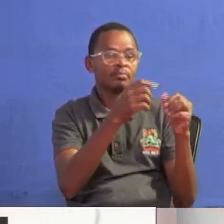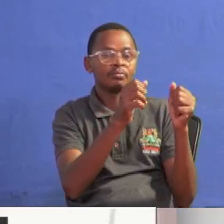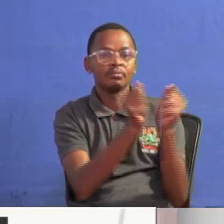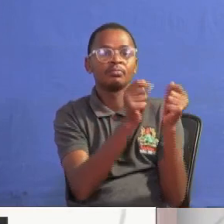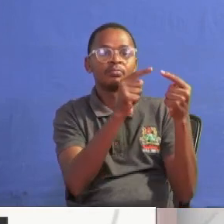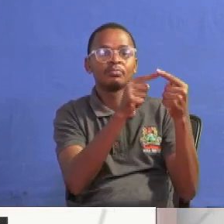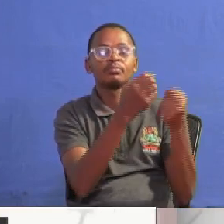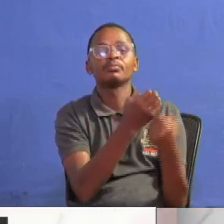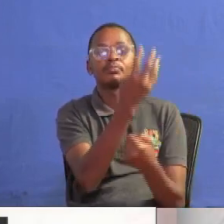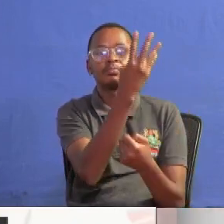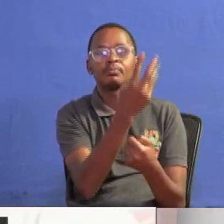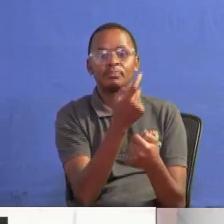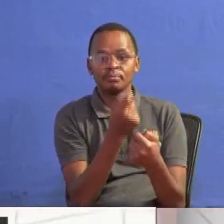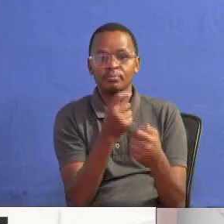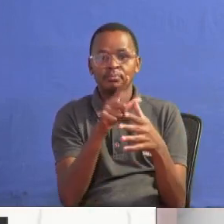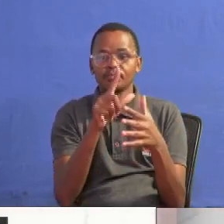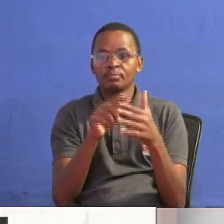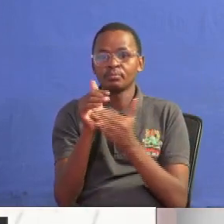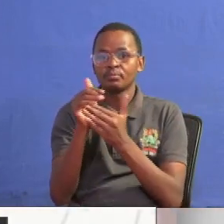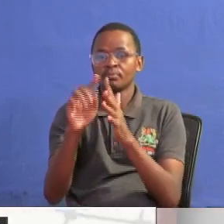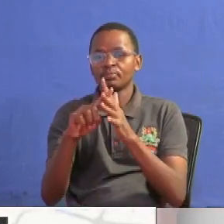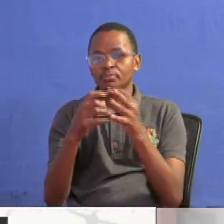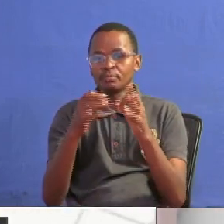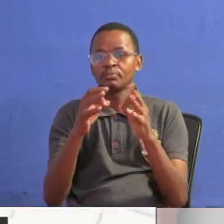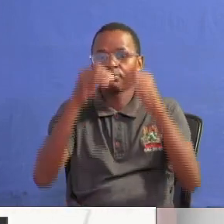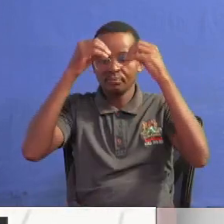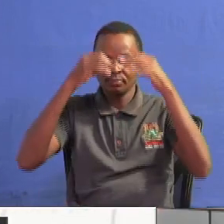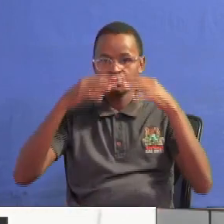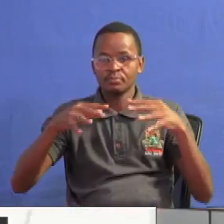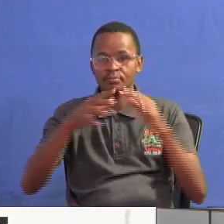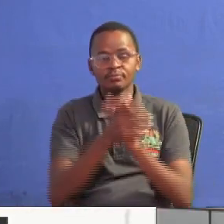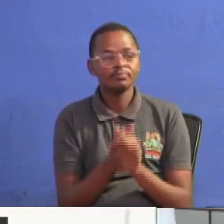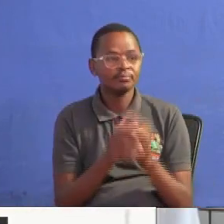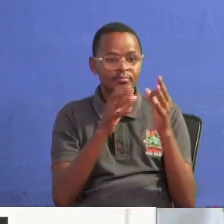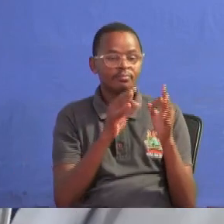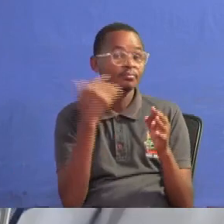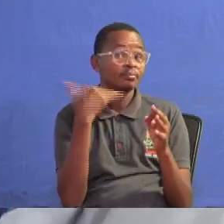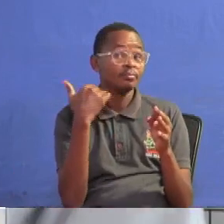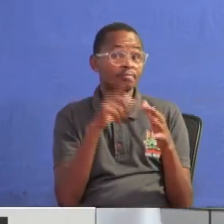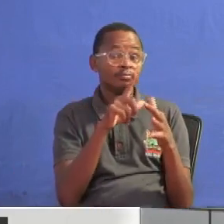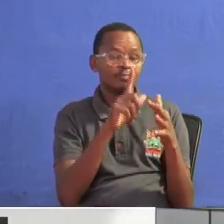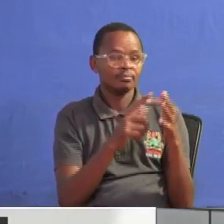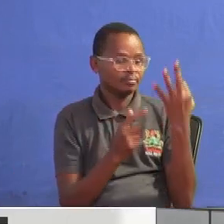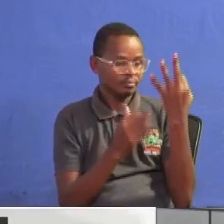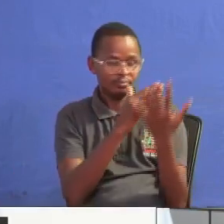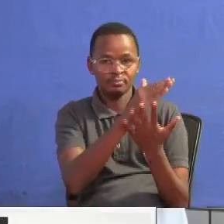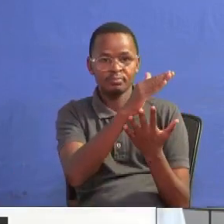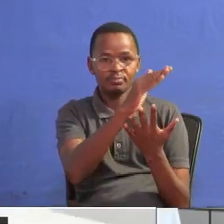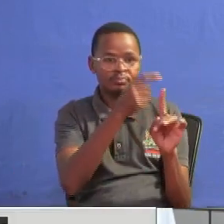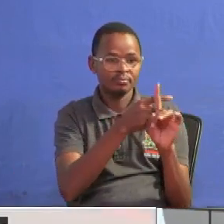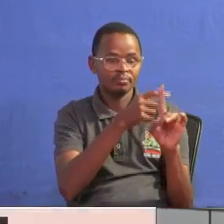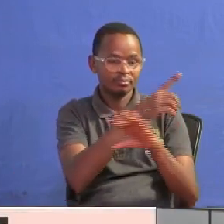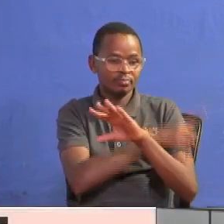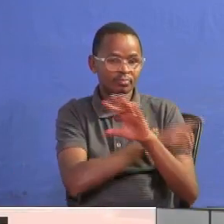14, and the luteal phase that leads to the start of the menstruation flow. If the menstrual period has three phases, from the